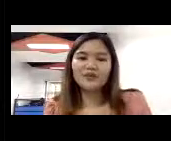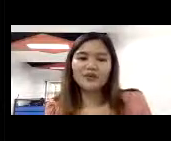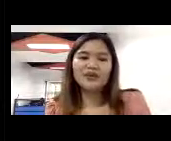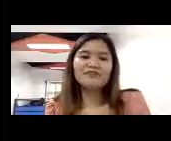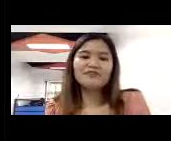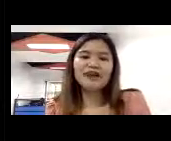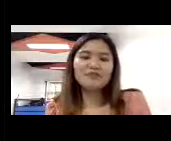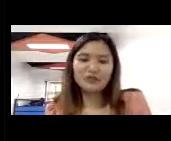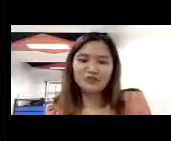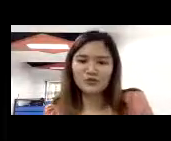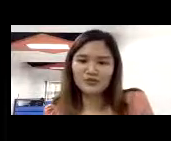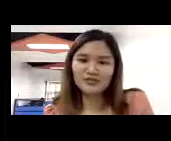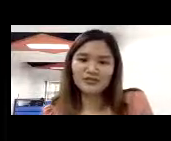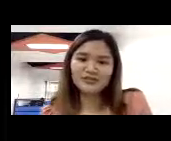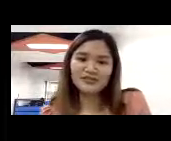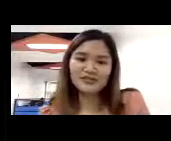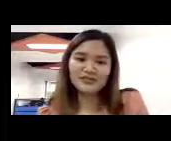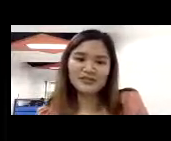Okay, we only have 5 questions.